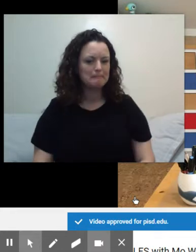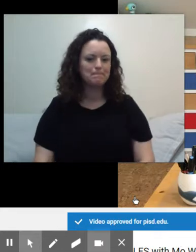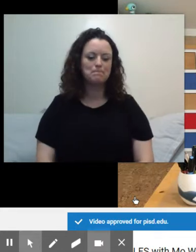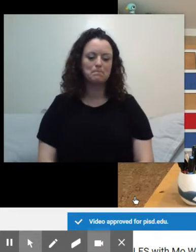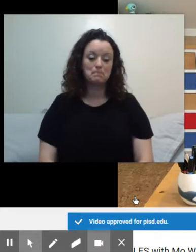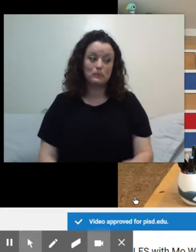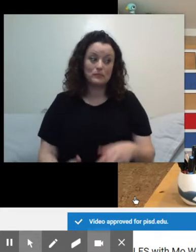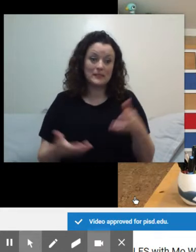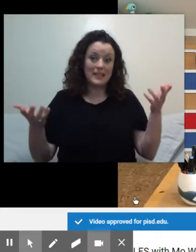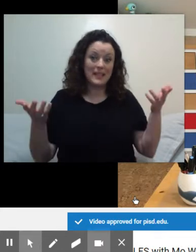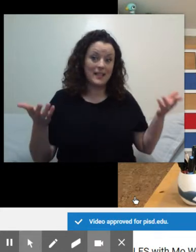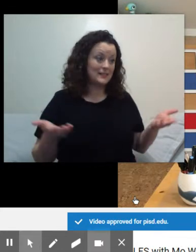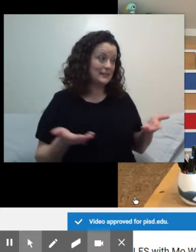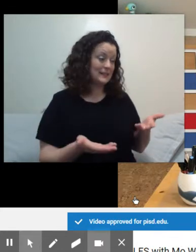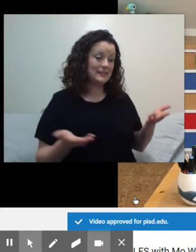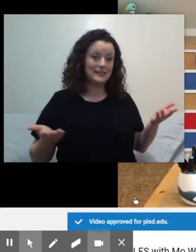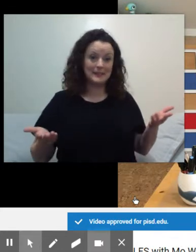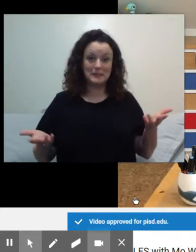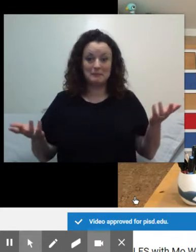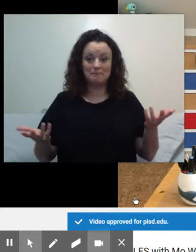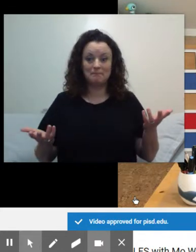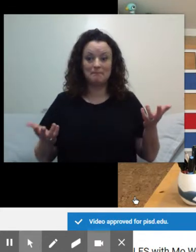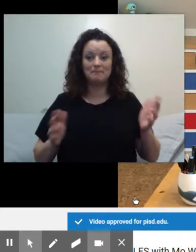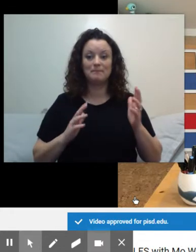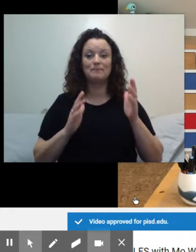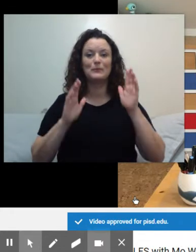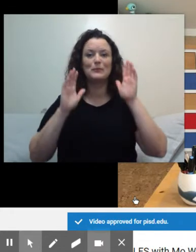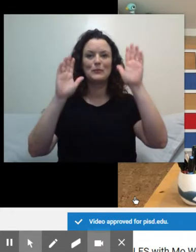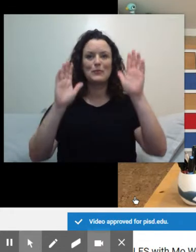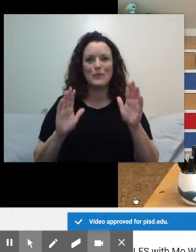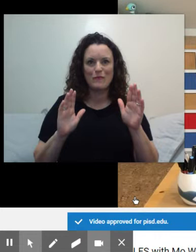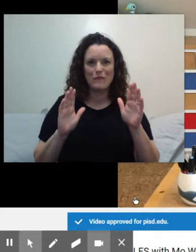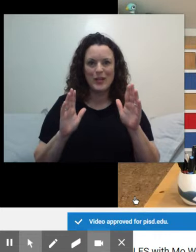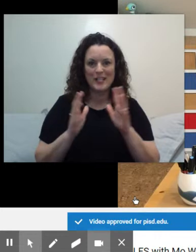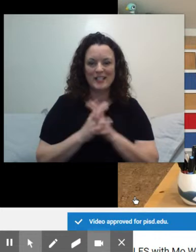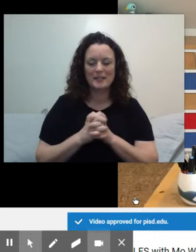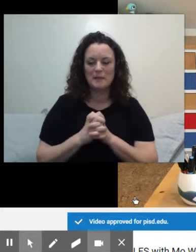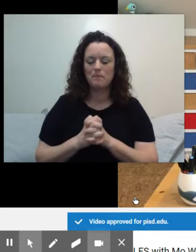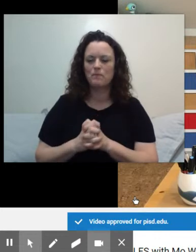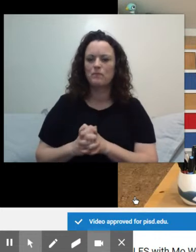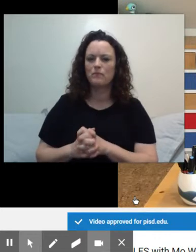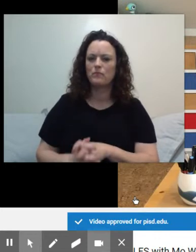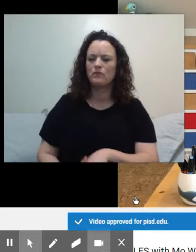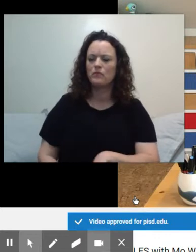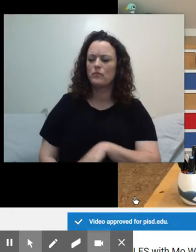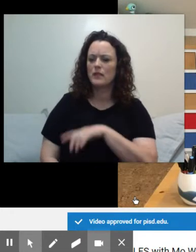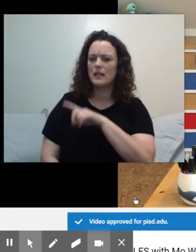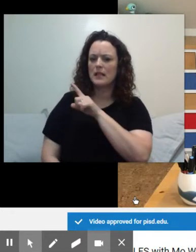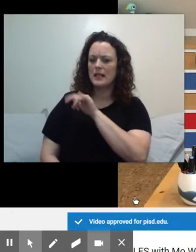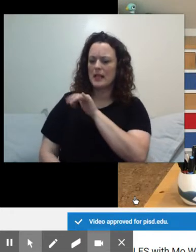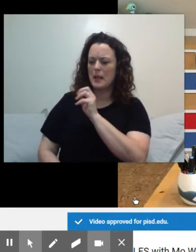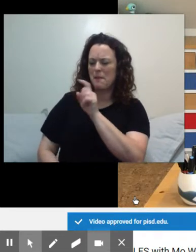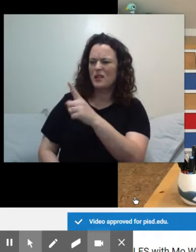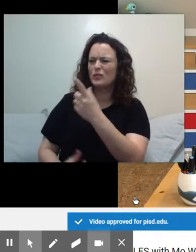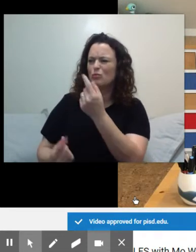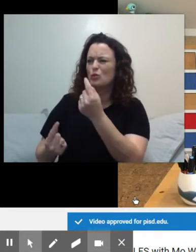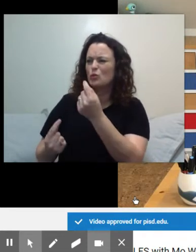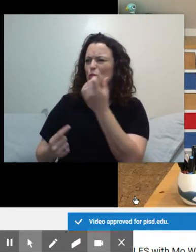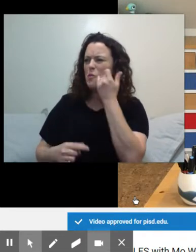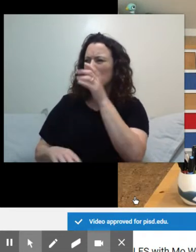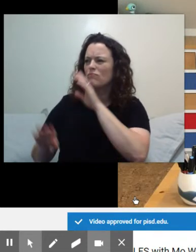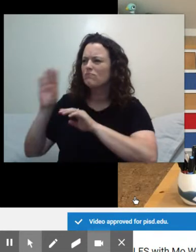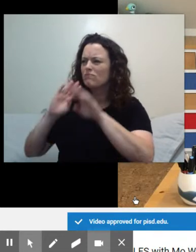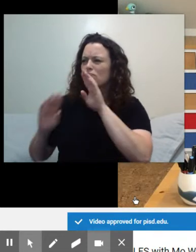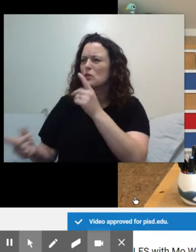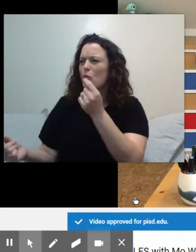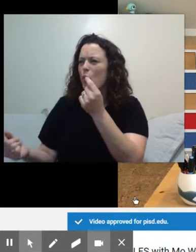This. And it's great. What do you do when you get frustrated? Asked Liam. Well, I do a lot of different